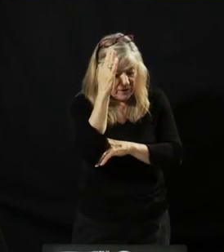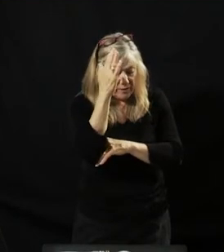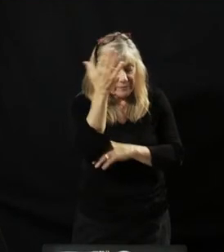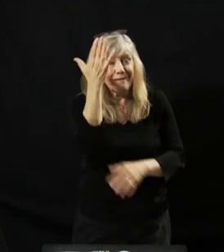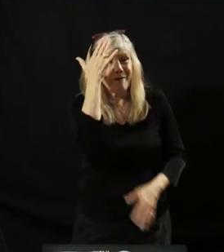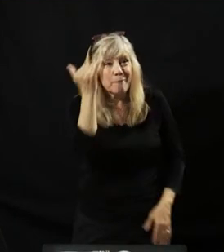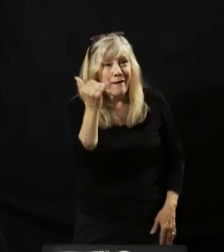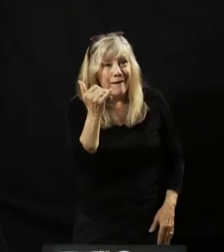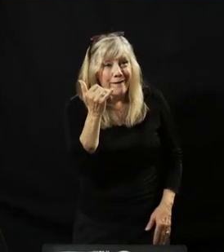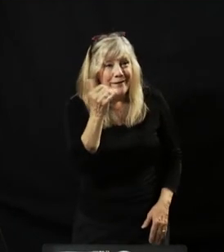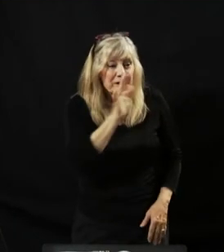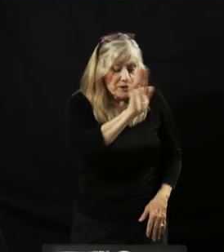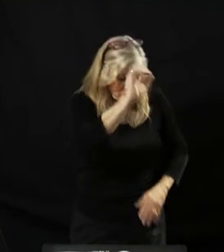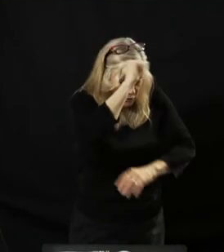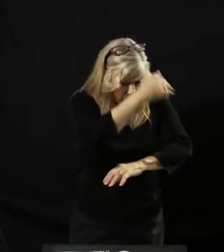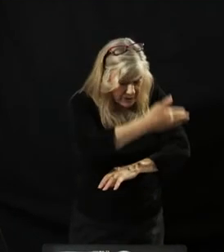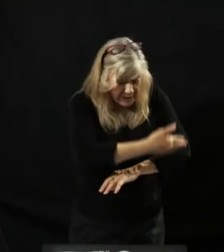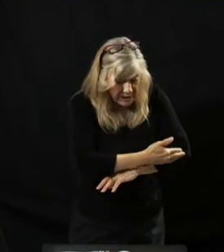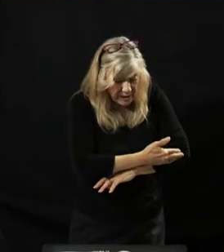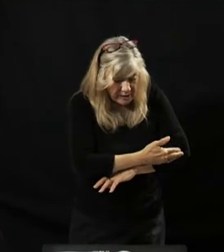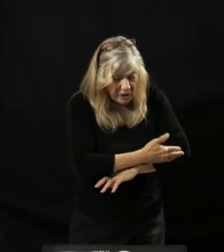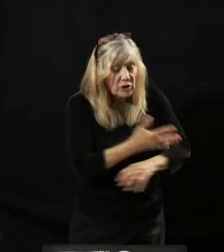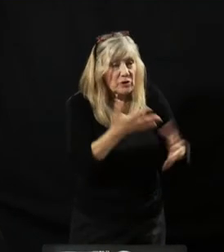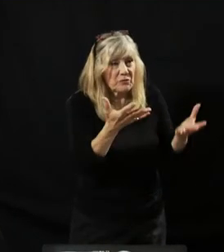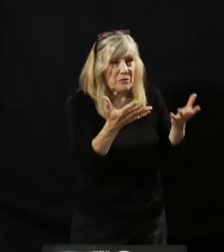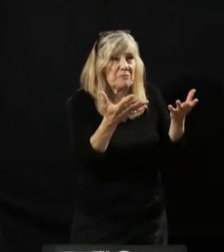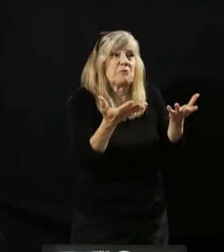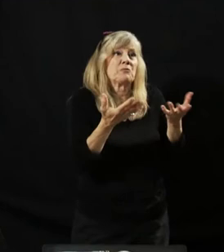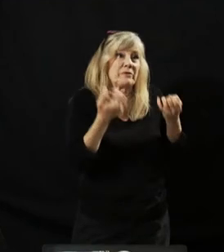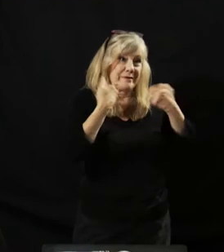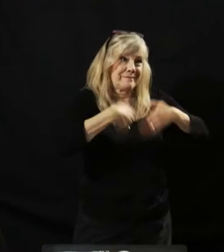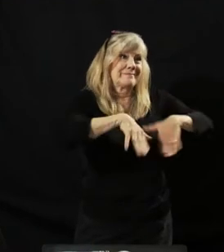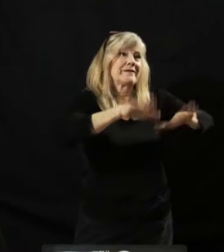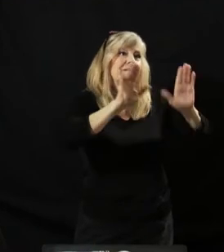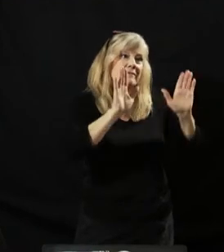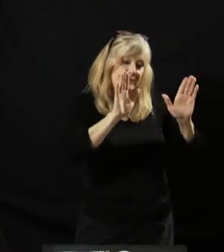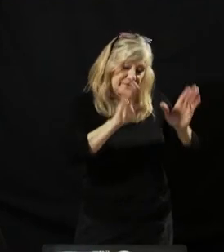not withhold from me your own beloved son."